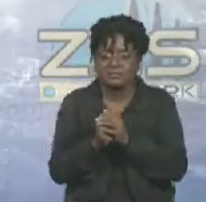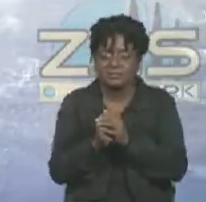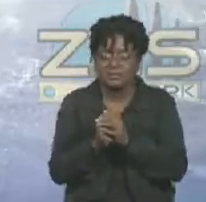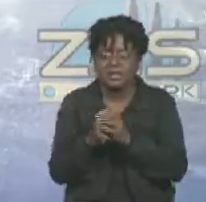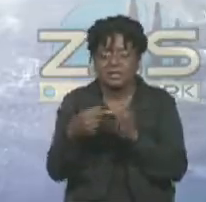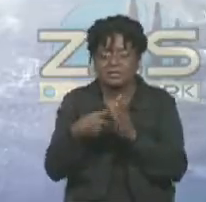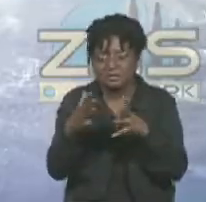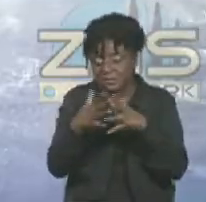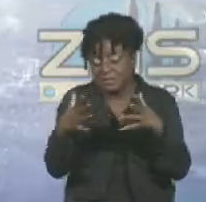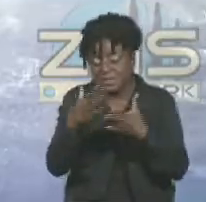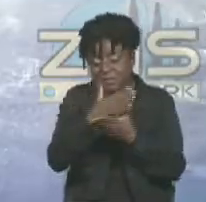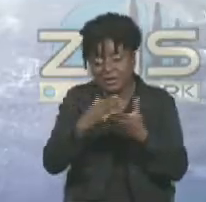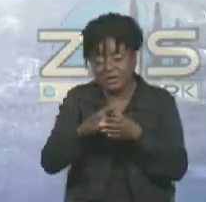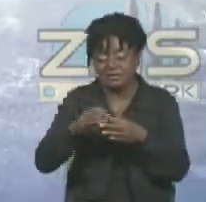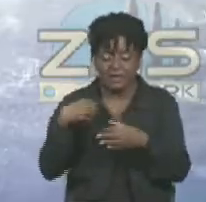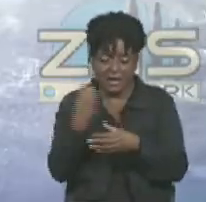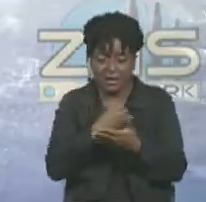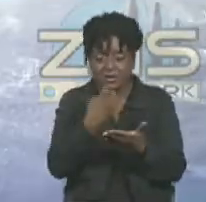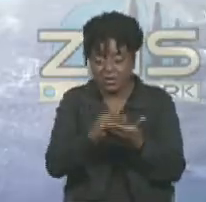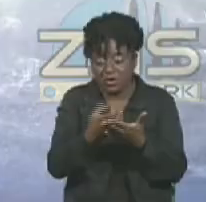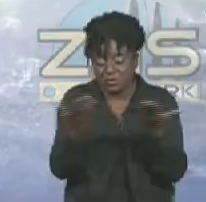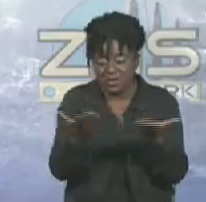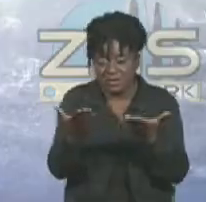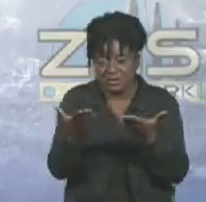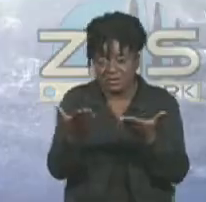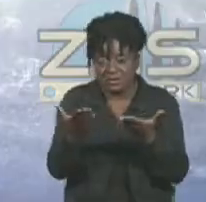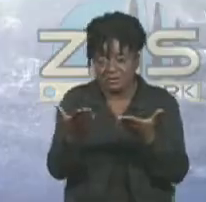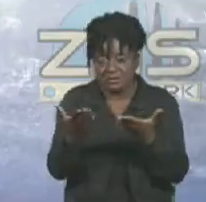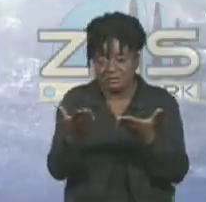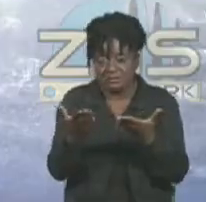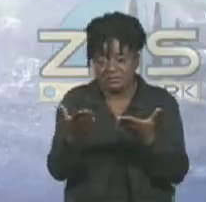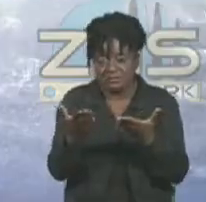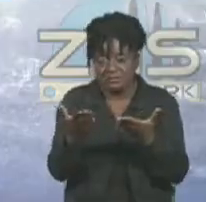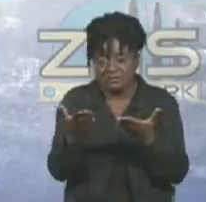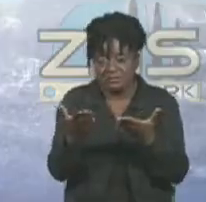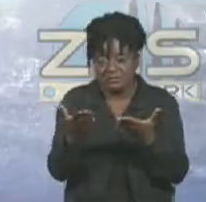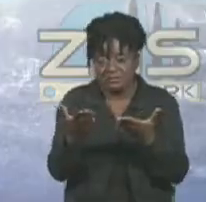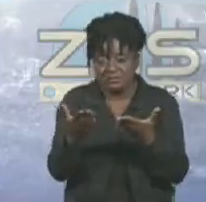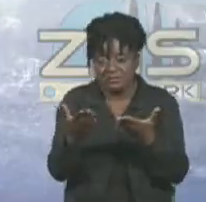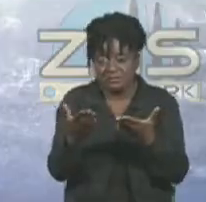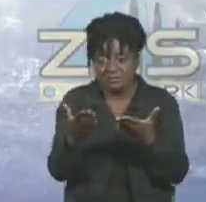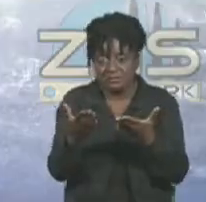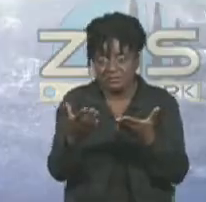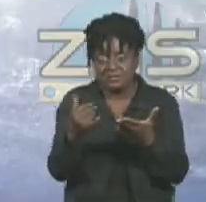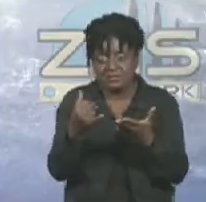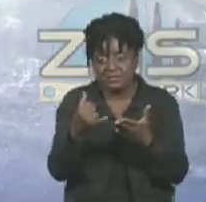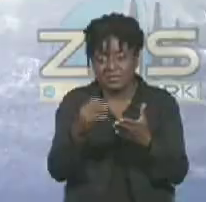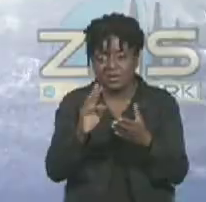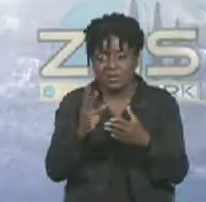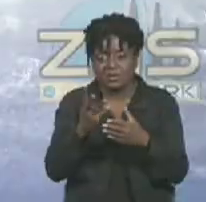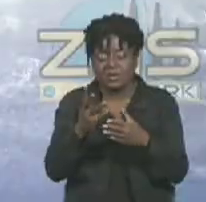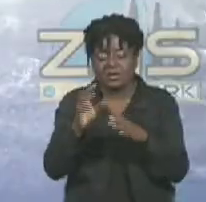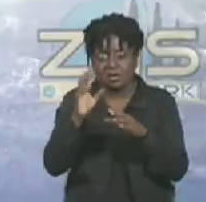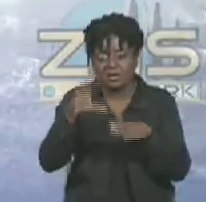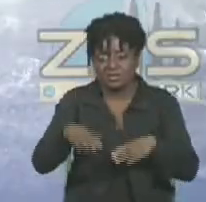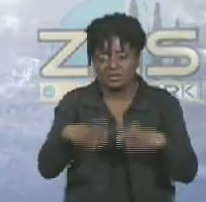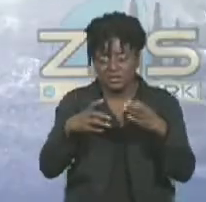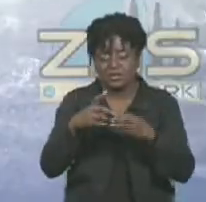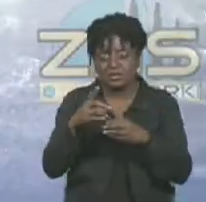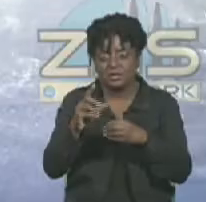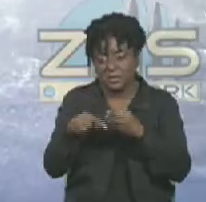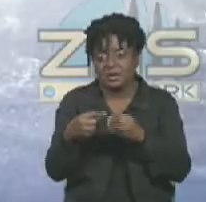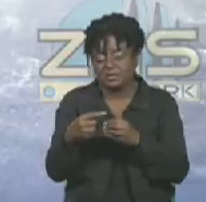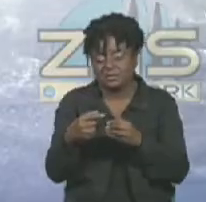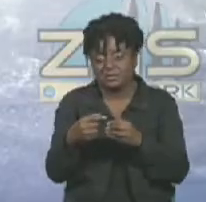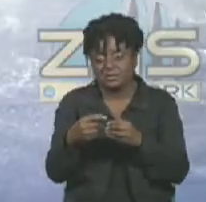here in Bimini and in our island and our project. So it's definitely something that we're very concerned about. We evacuated our people